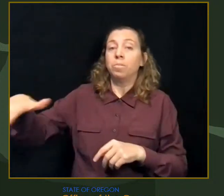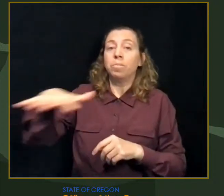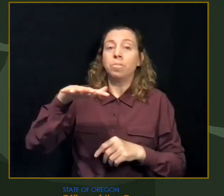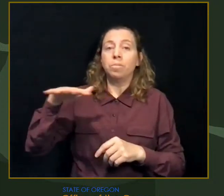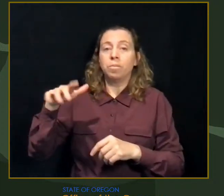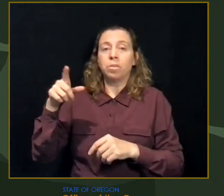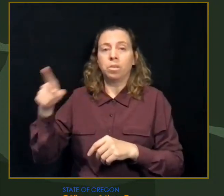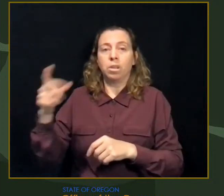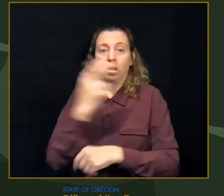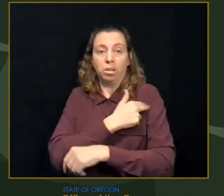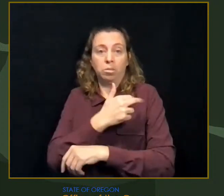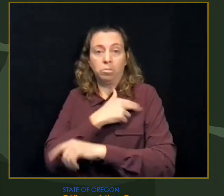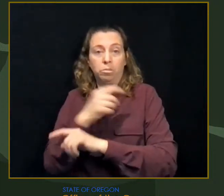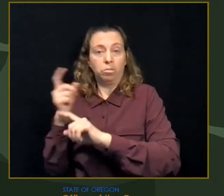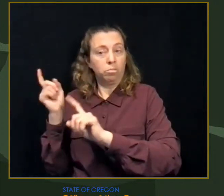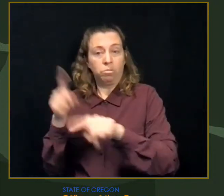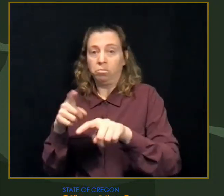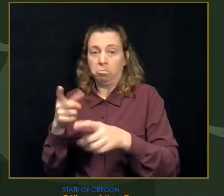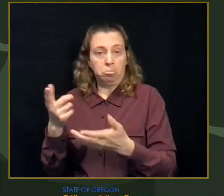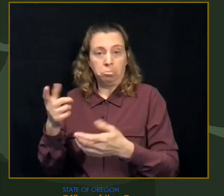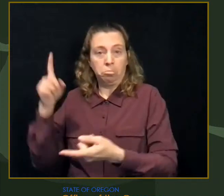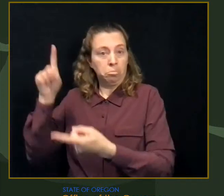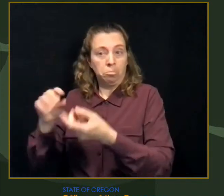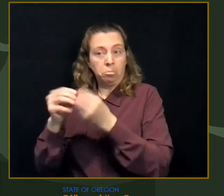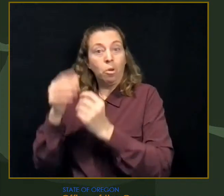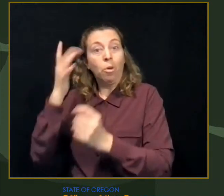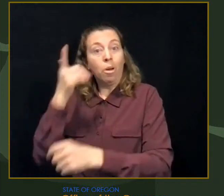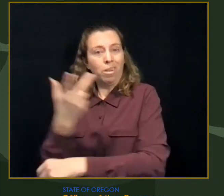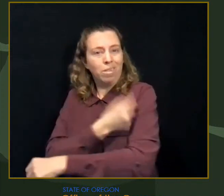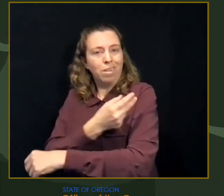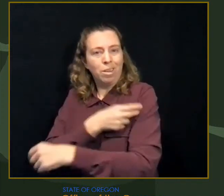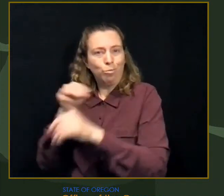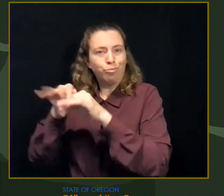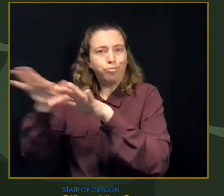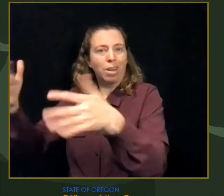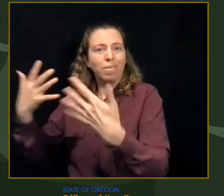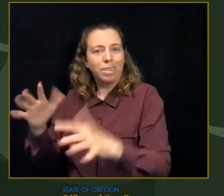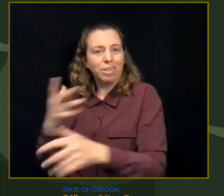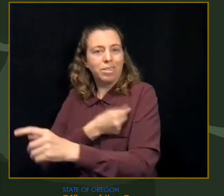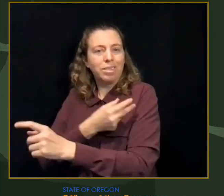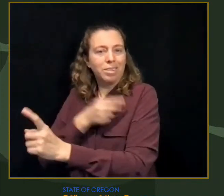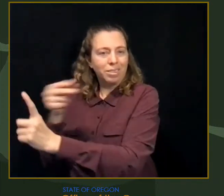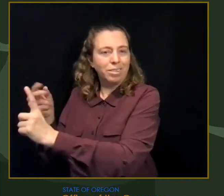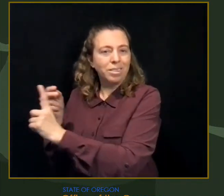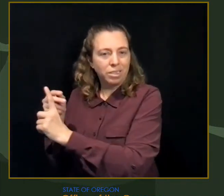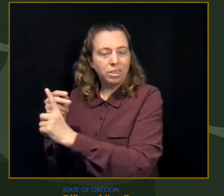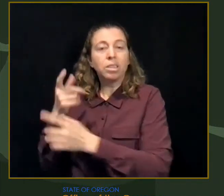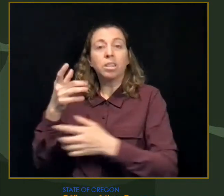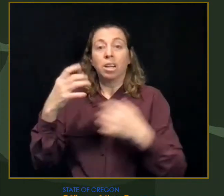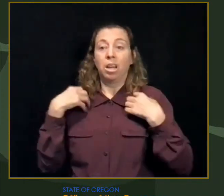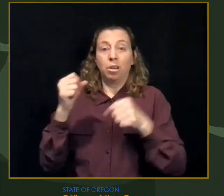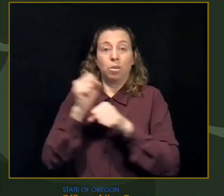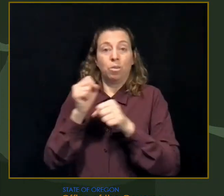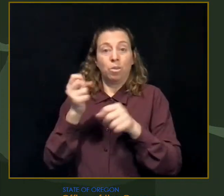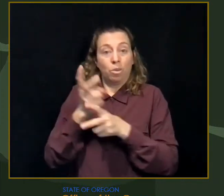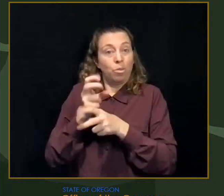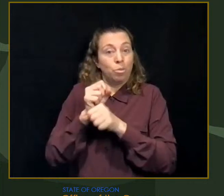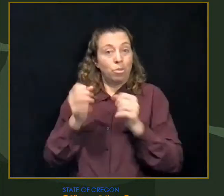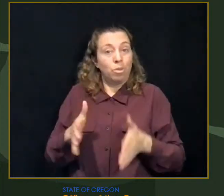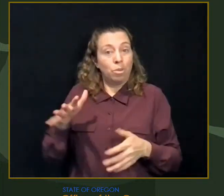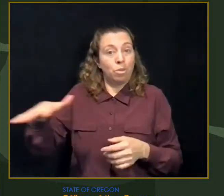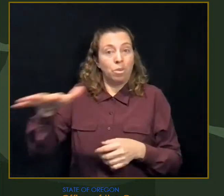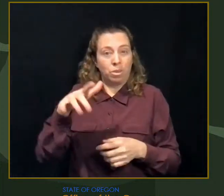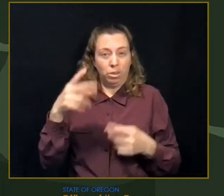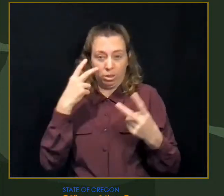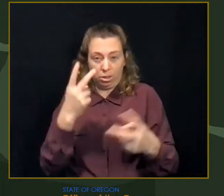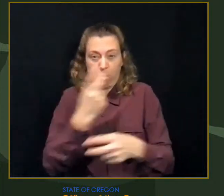they were in the fall because of vaccines, but our hospital and healthcare partners were seeing younger, sicker patients come in. So we looked at that peak in